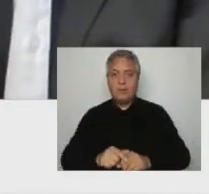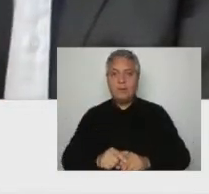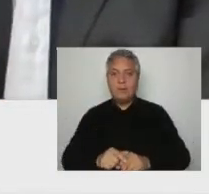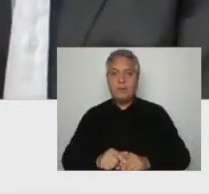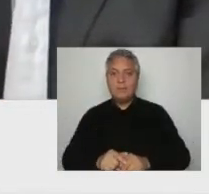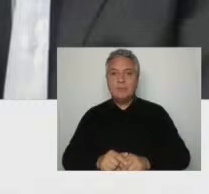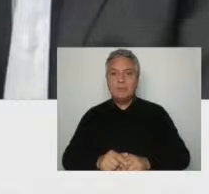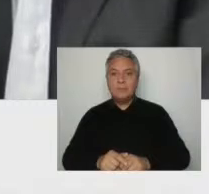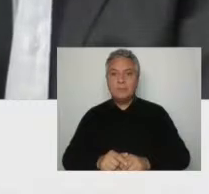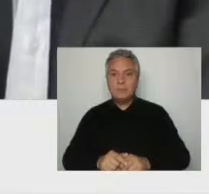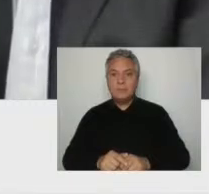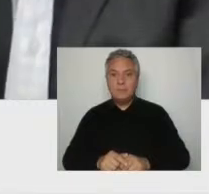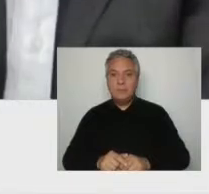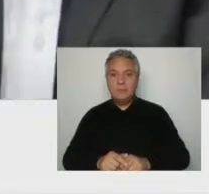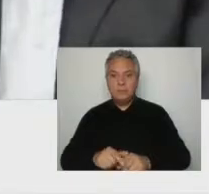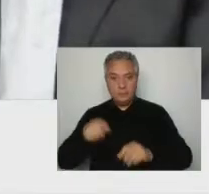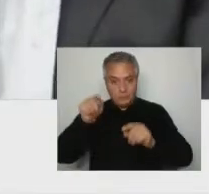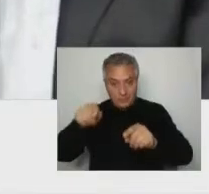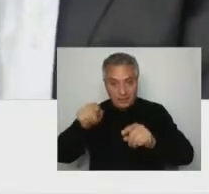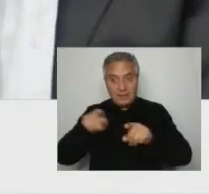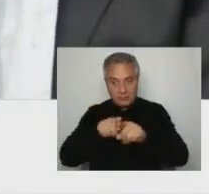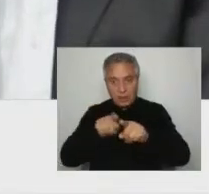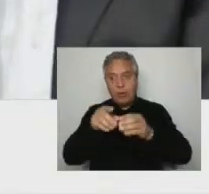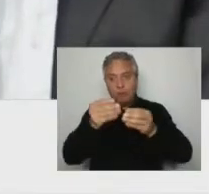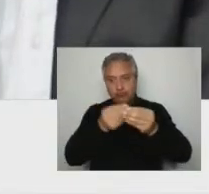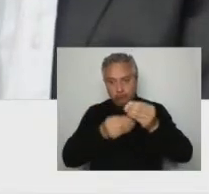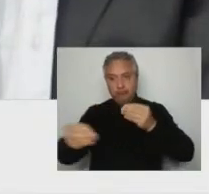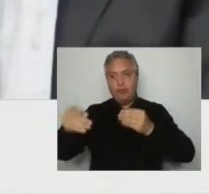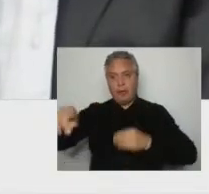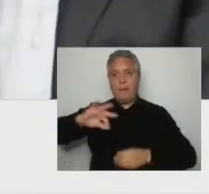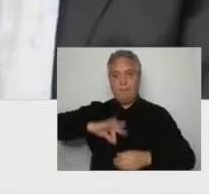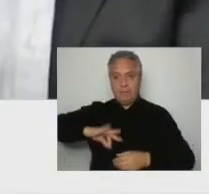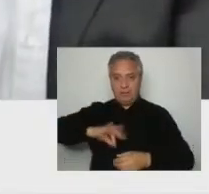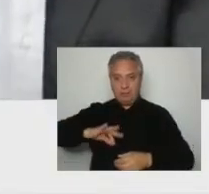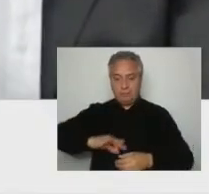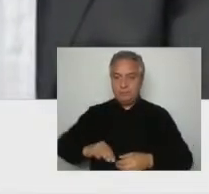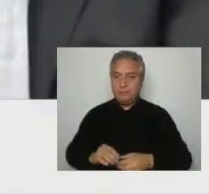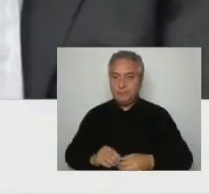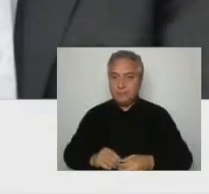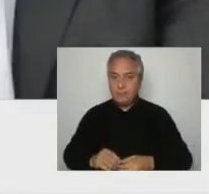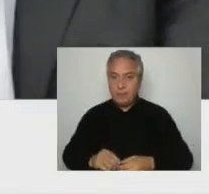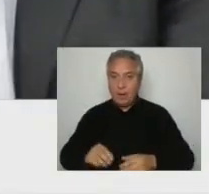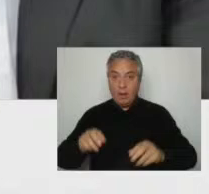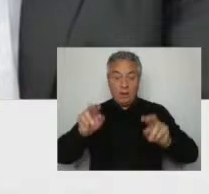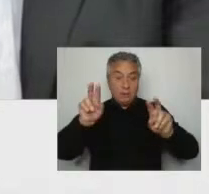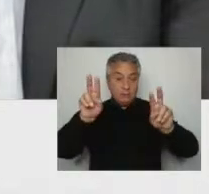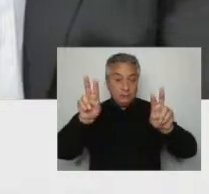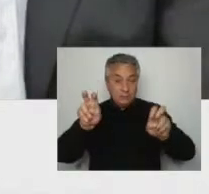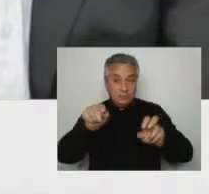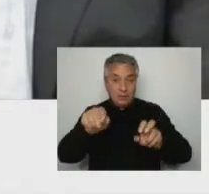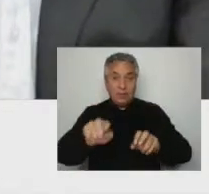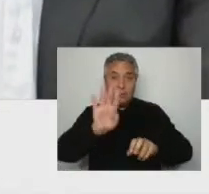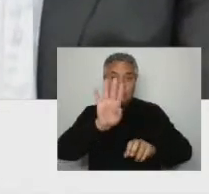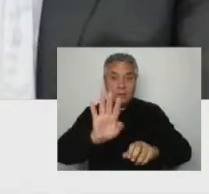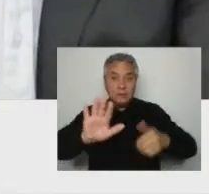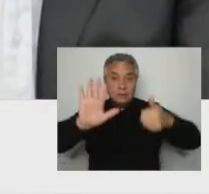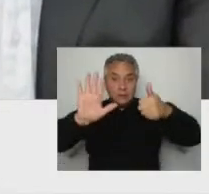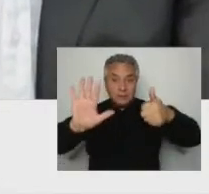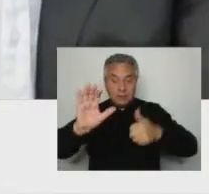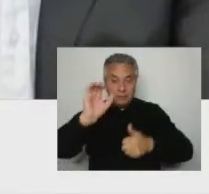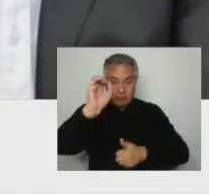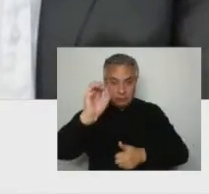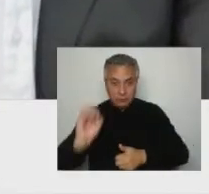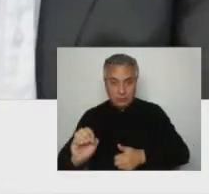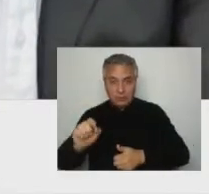of contribution into the system, and that impacts the pension in the end. With regard to coverage, 46%